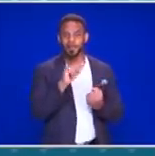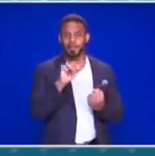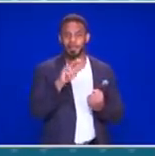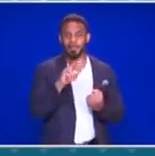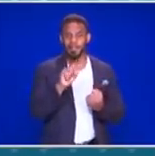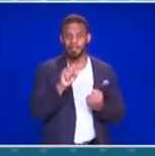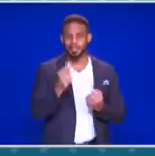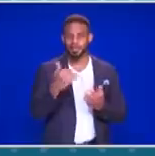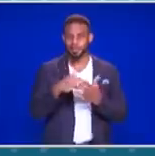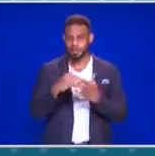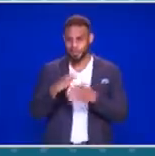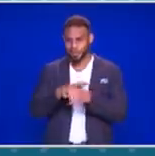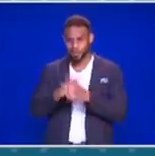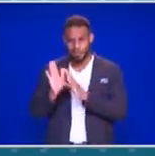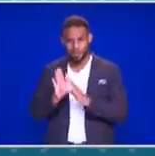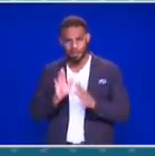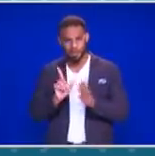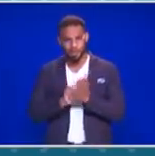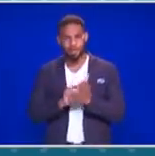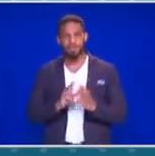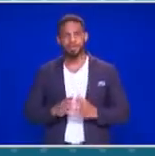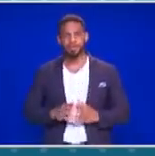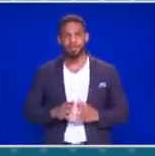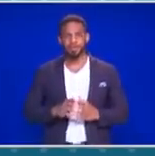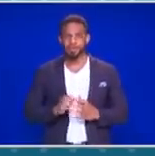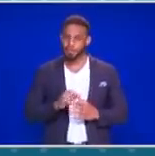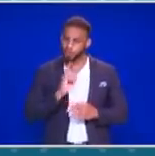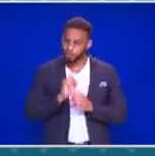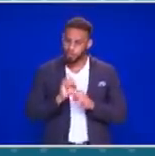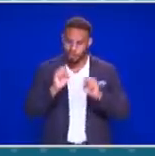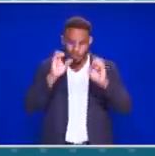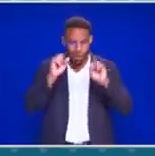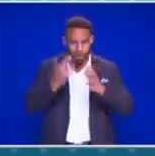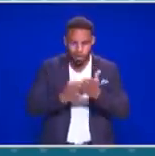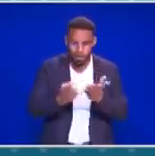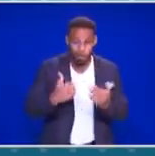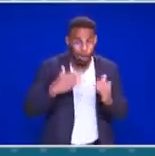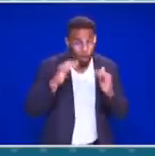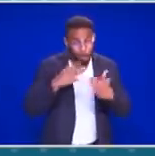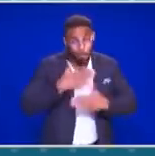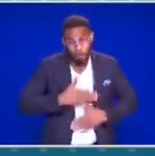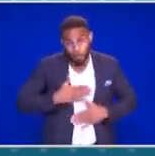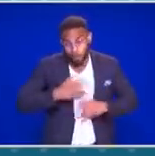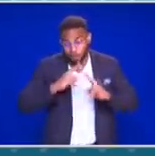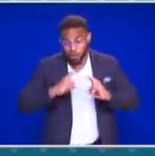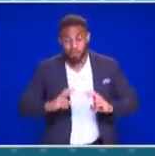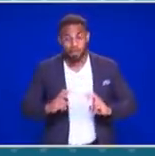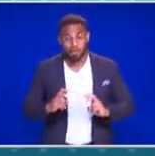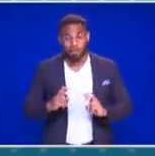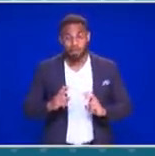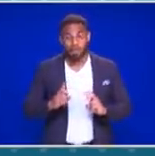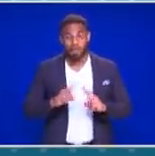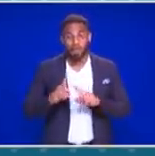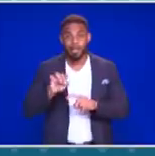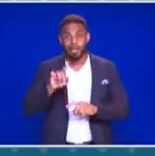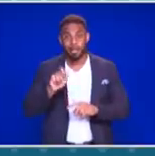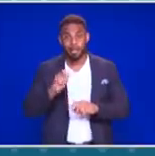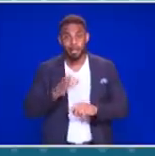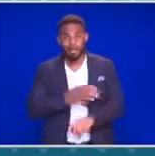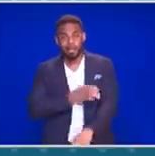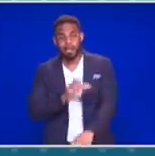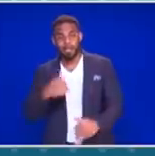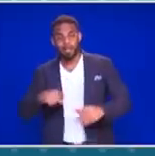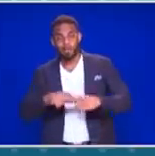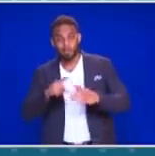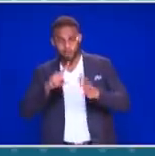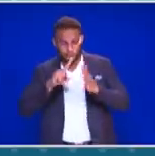census redistricting data release. These are really amazing resources, and we hope you enjoy exploring them, as the data enable us to